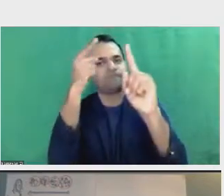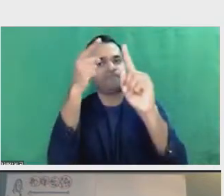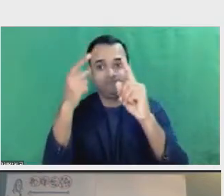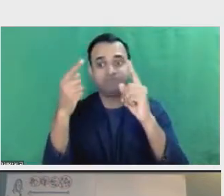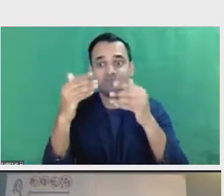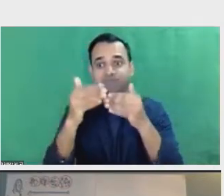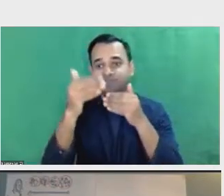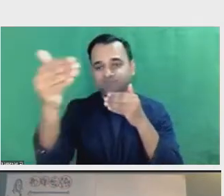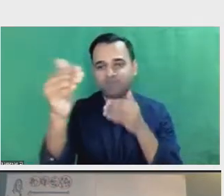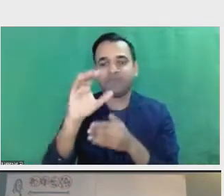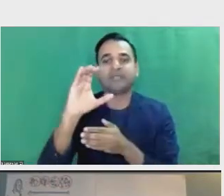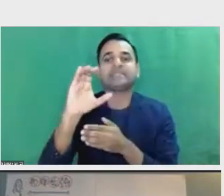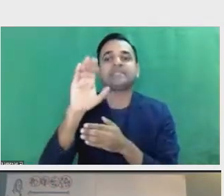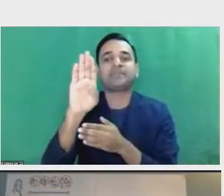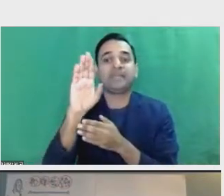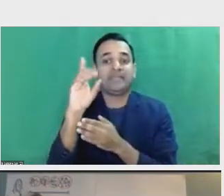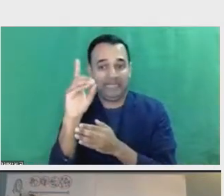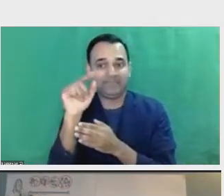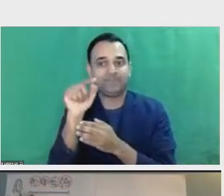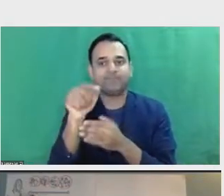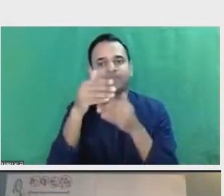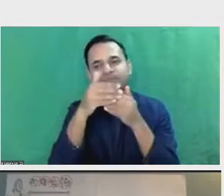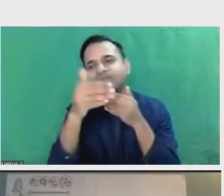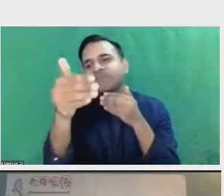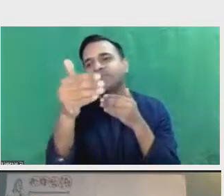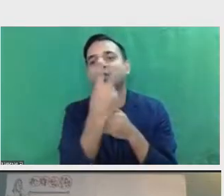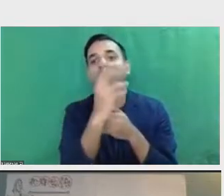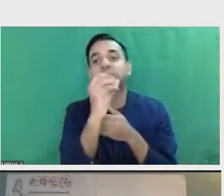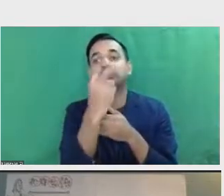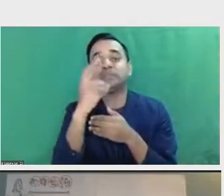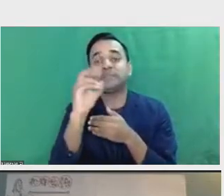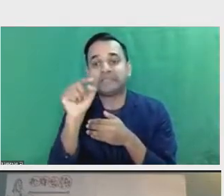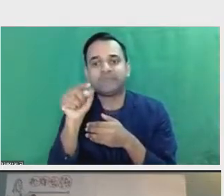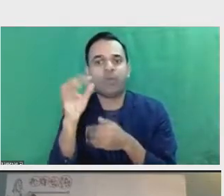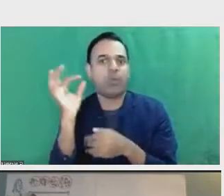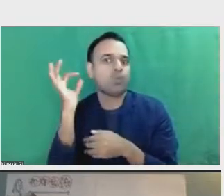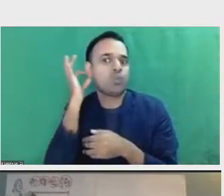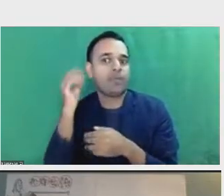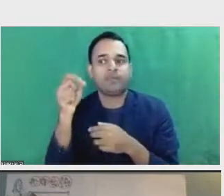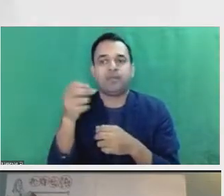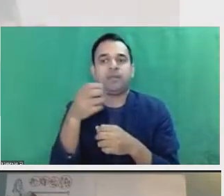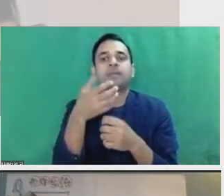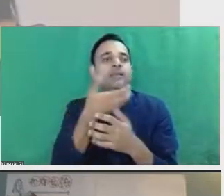women's empowerment and gender equality. A special welcome, Ms. Ray. The floor is yours.